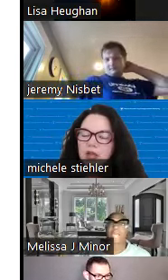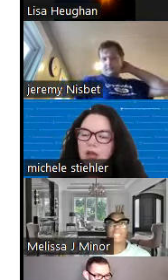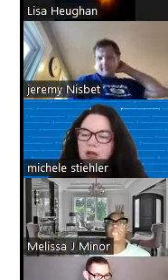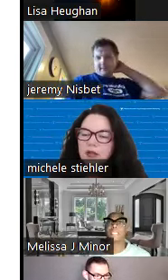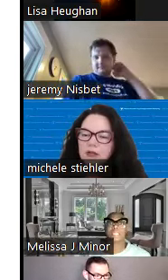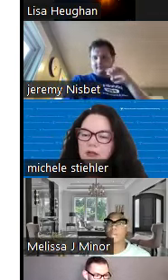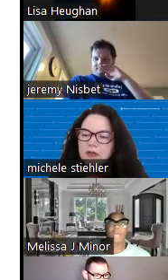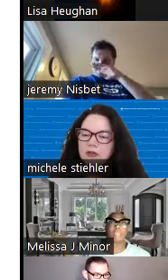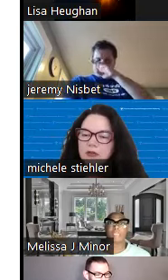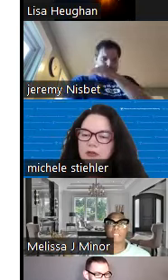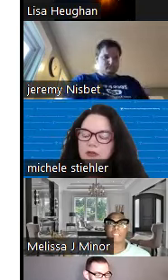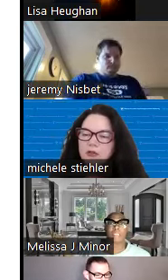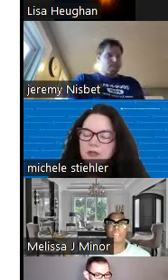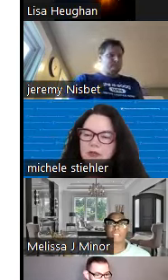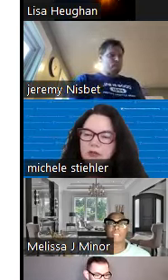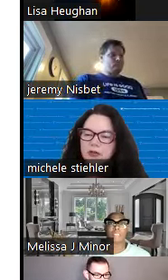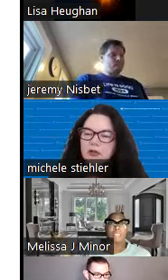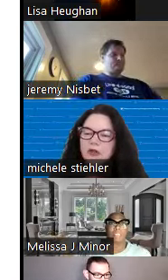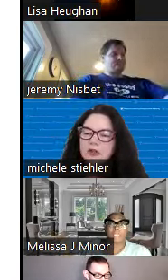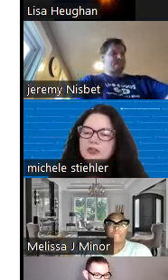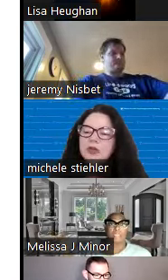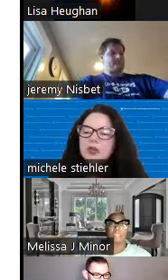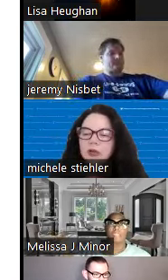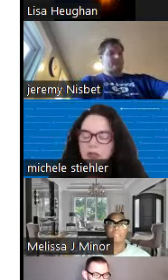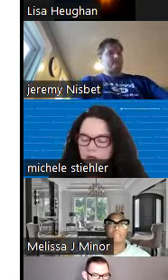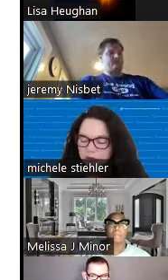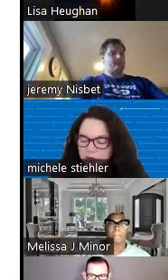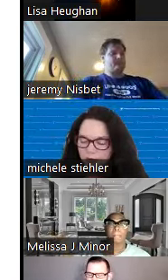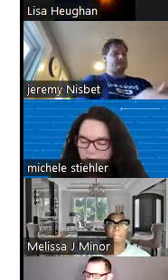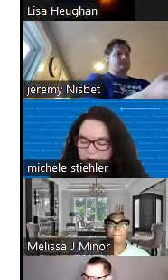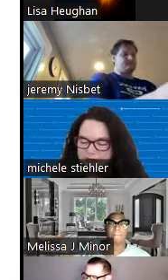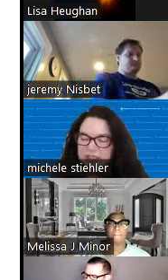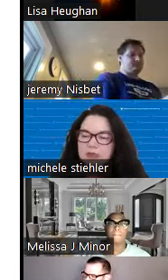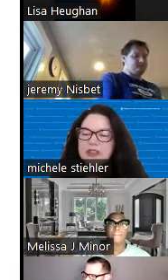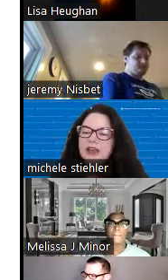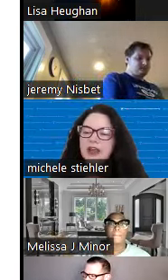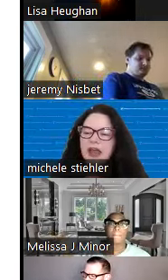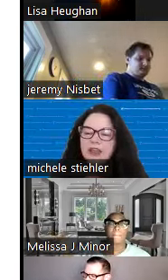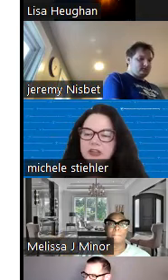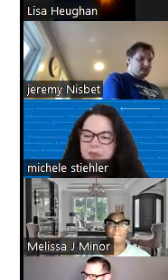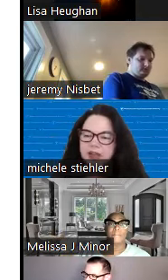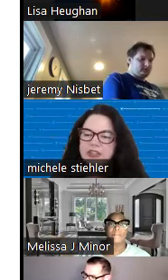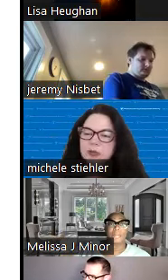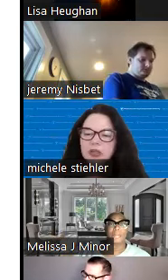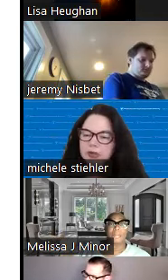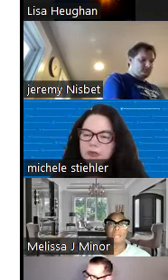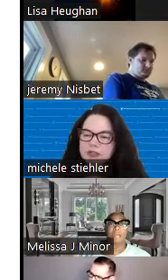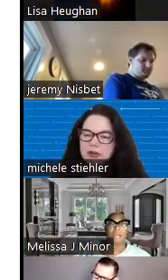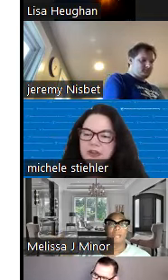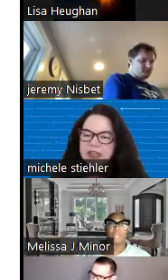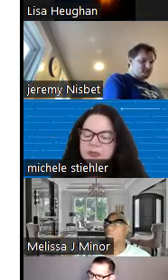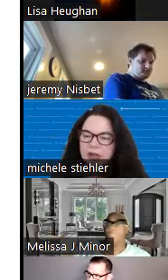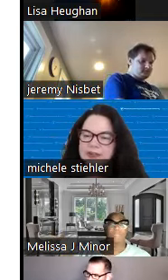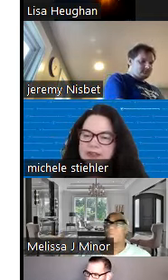And I can't get a ride. So you're deemed an eligible customer. You went through